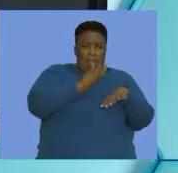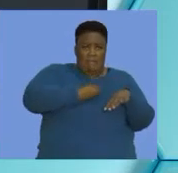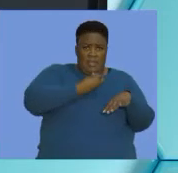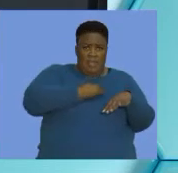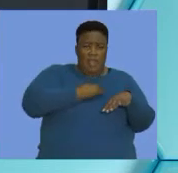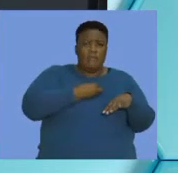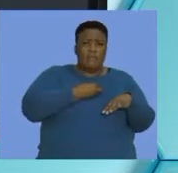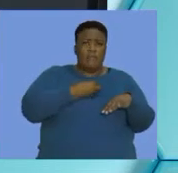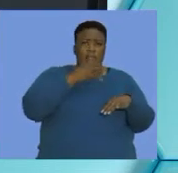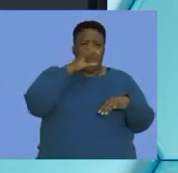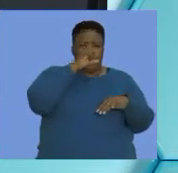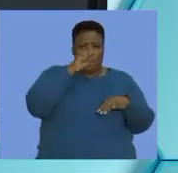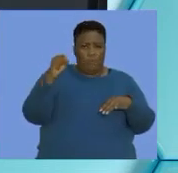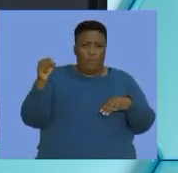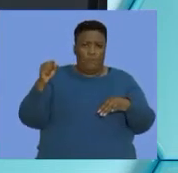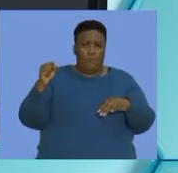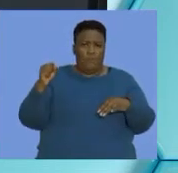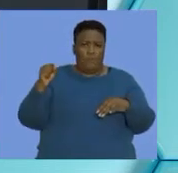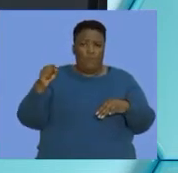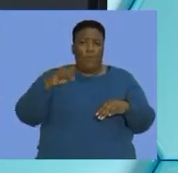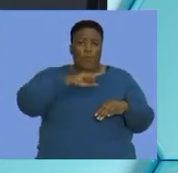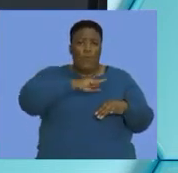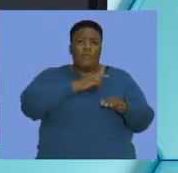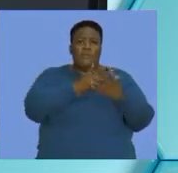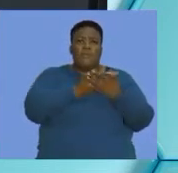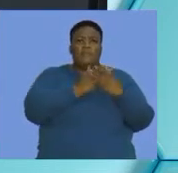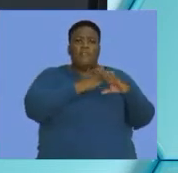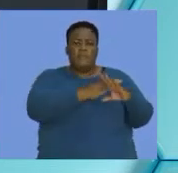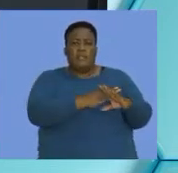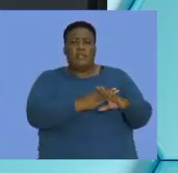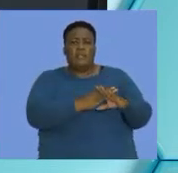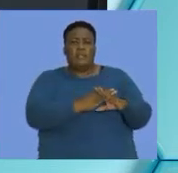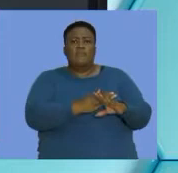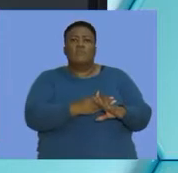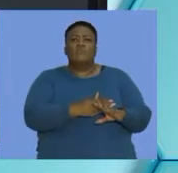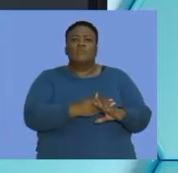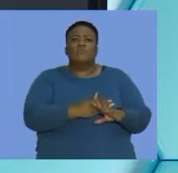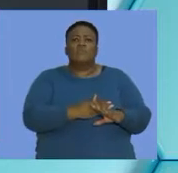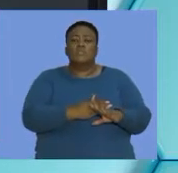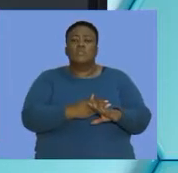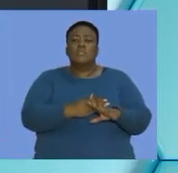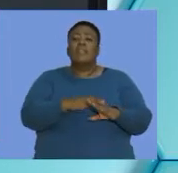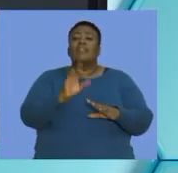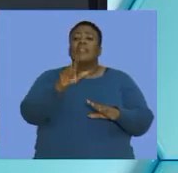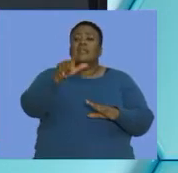younger. And the idea behind this is to prevent these rhinos from being poached upon.